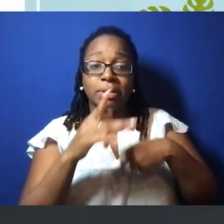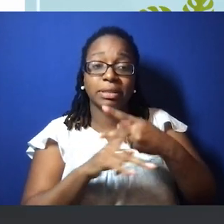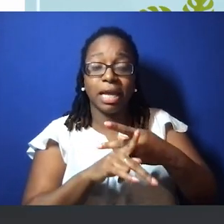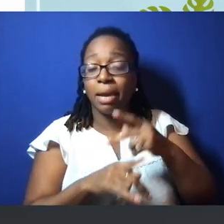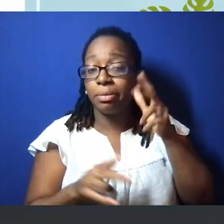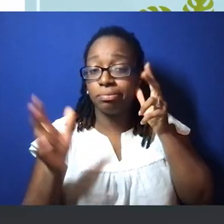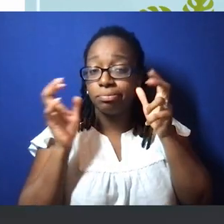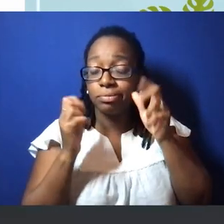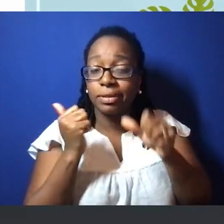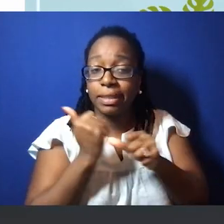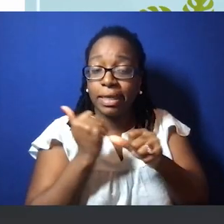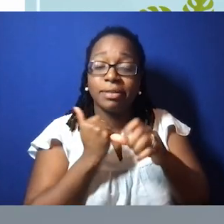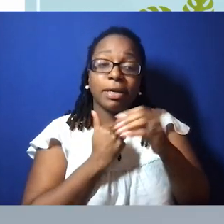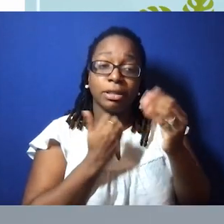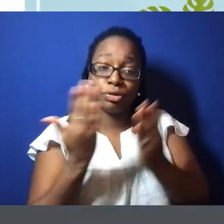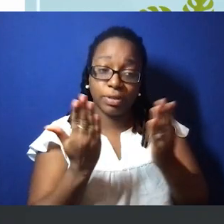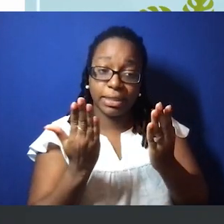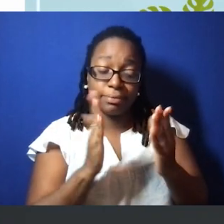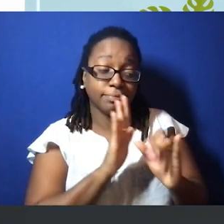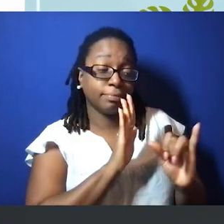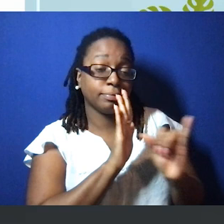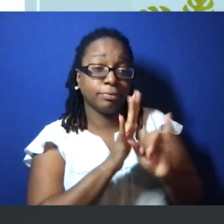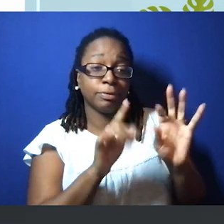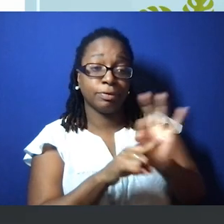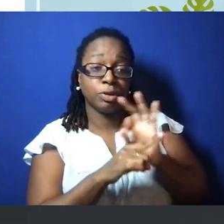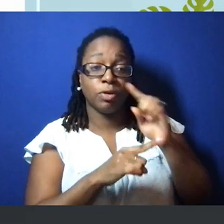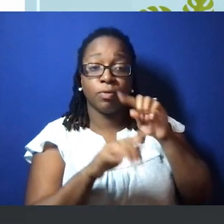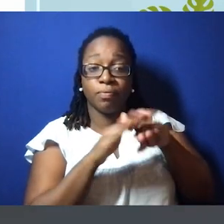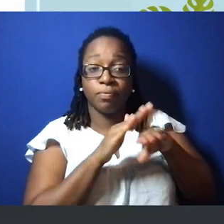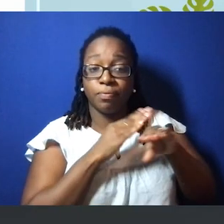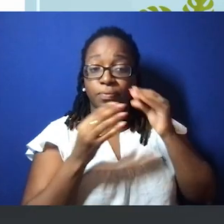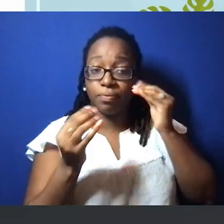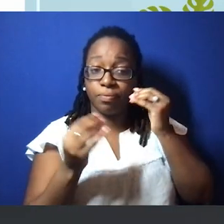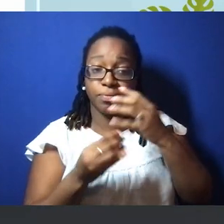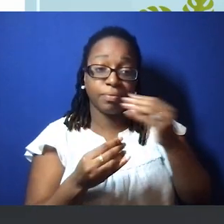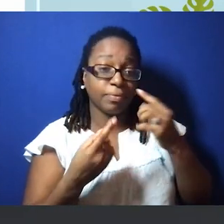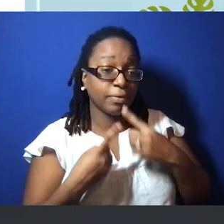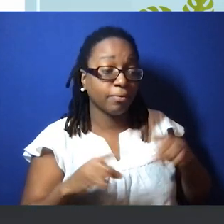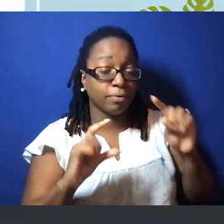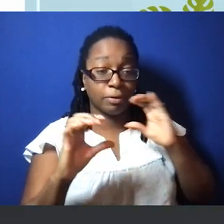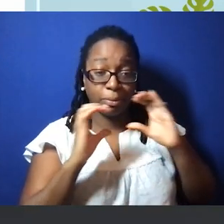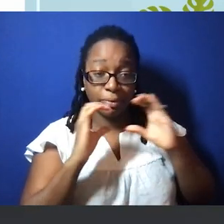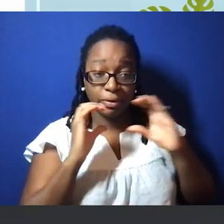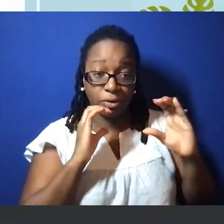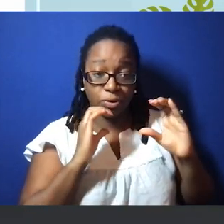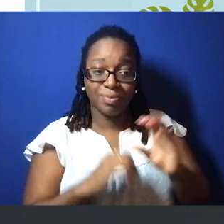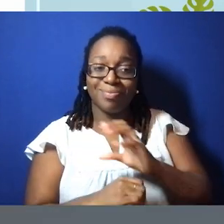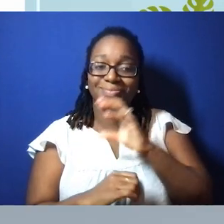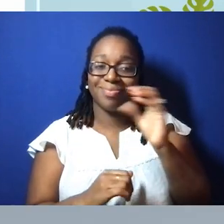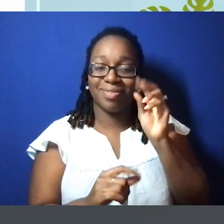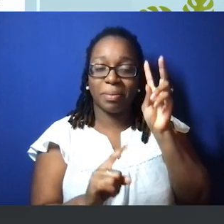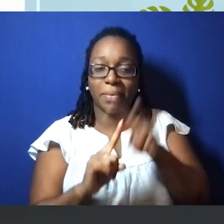of auxiliary aids and services, identify the features of accessible information and effective